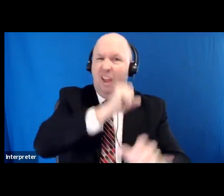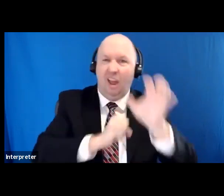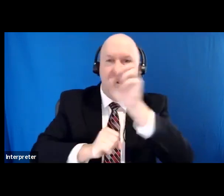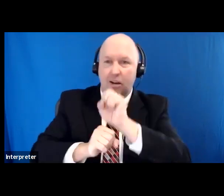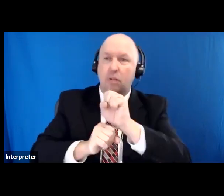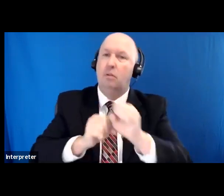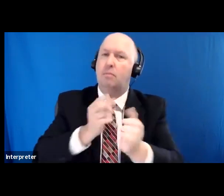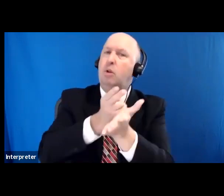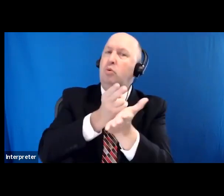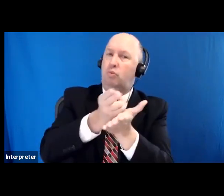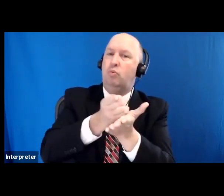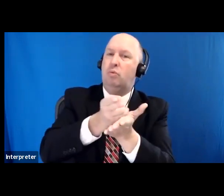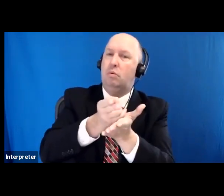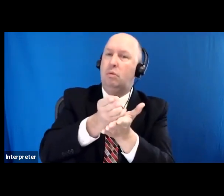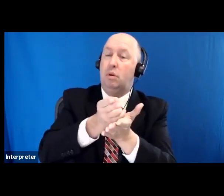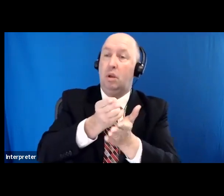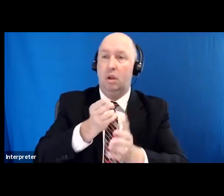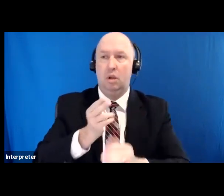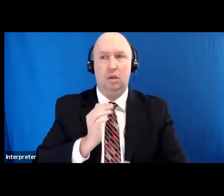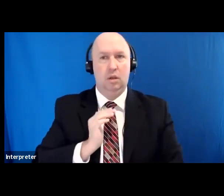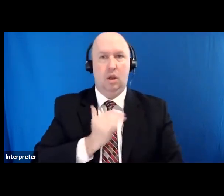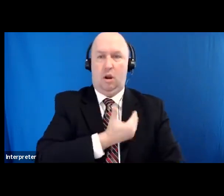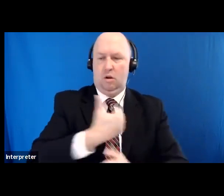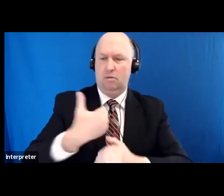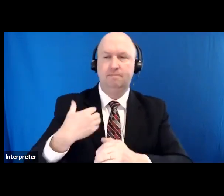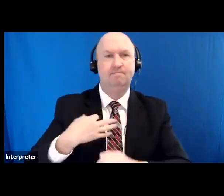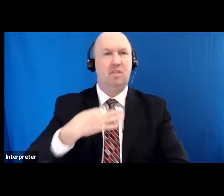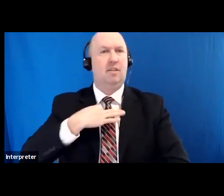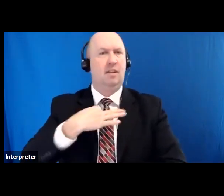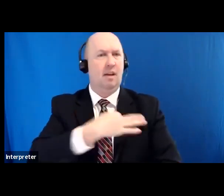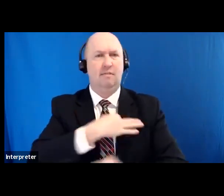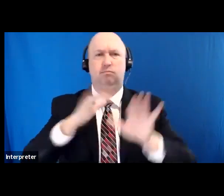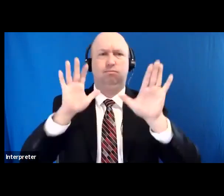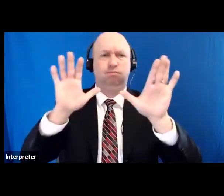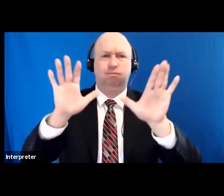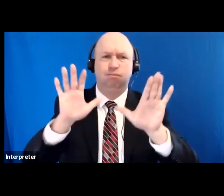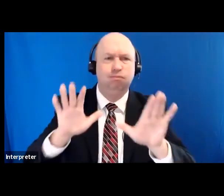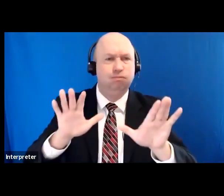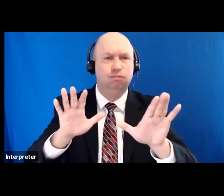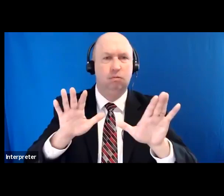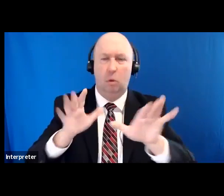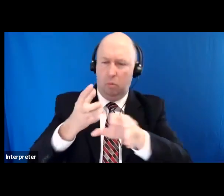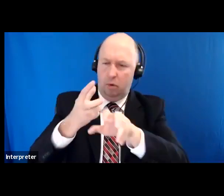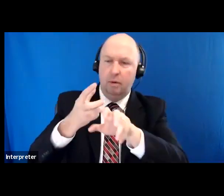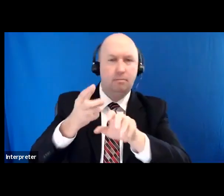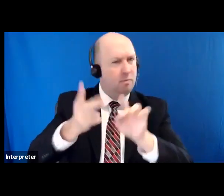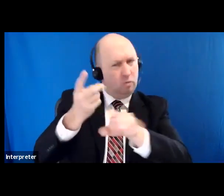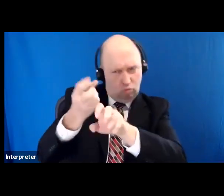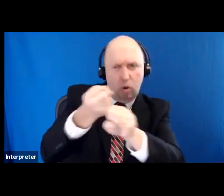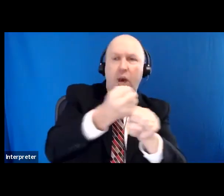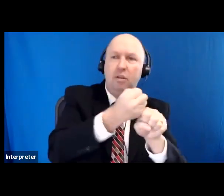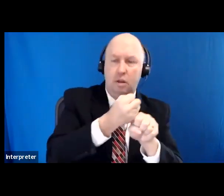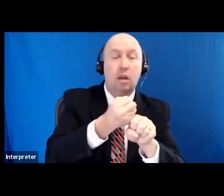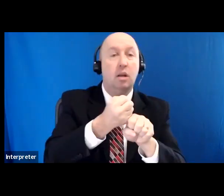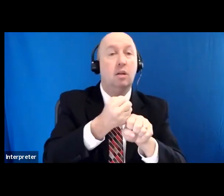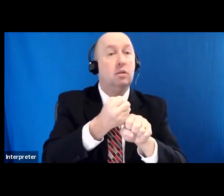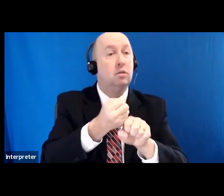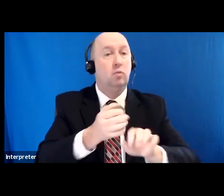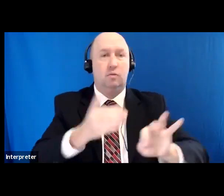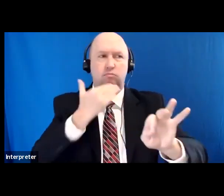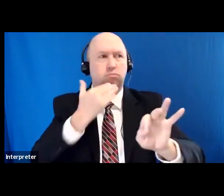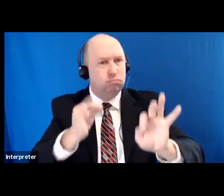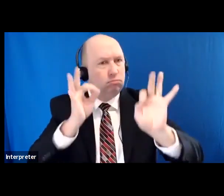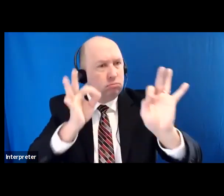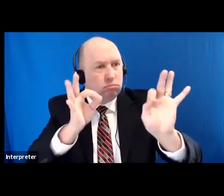have a great staff that has been over the years believed to be very trusted. We're well positioned and